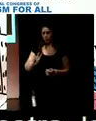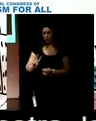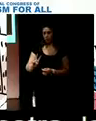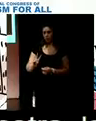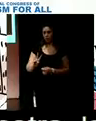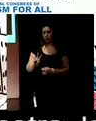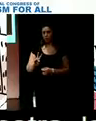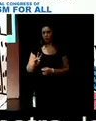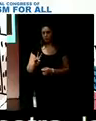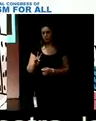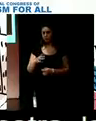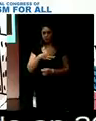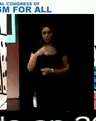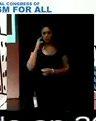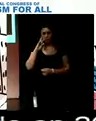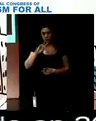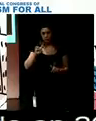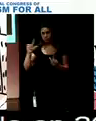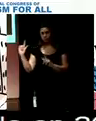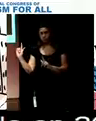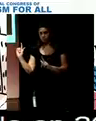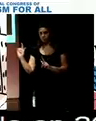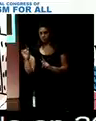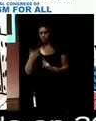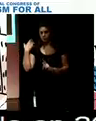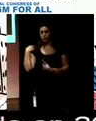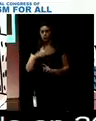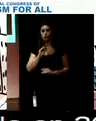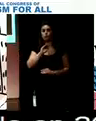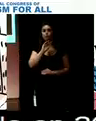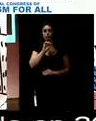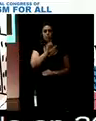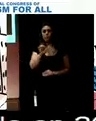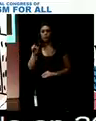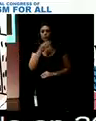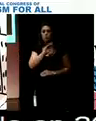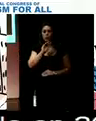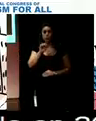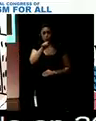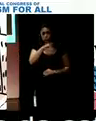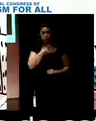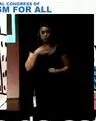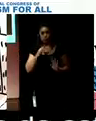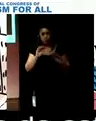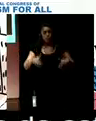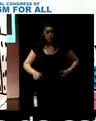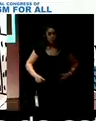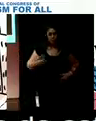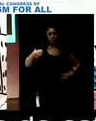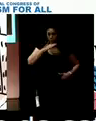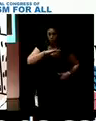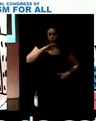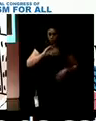make them go back to the same place for their holidays, that 7% say that it would be the accessible facilities for people